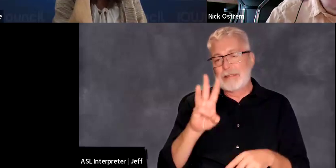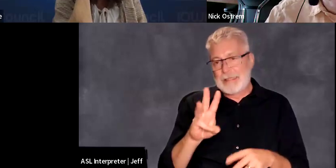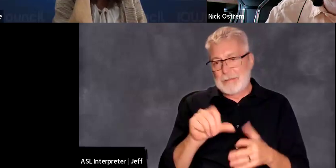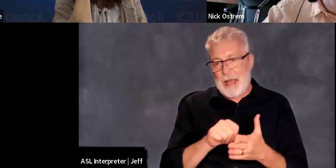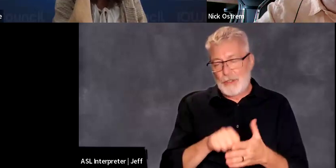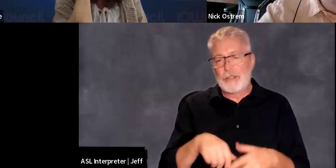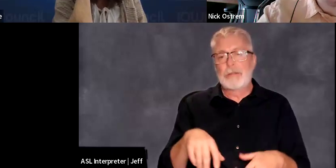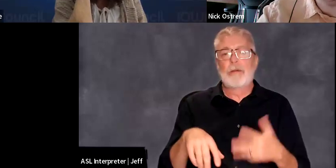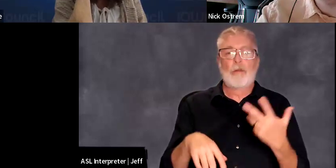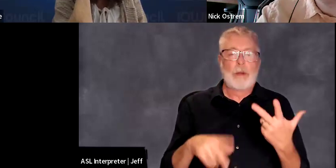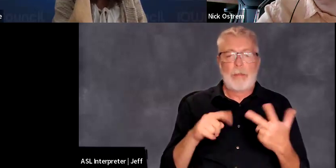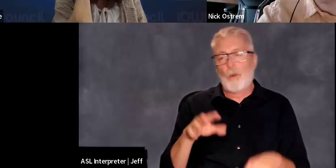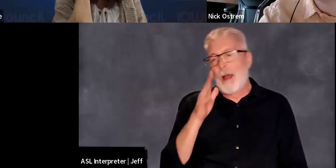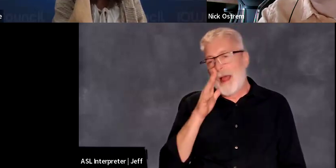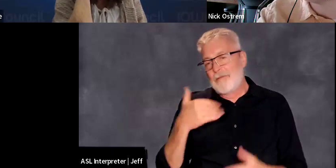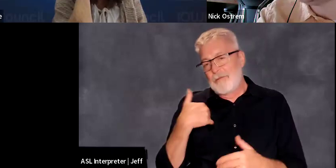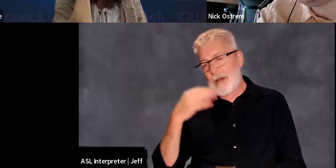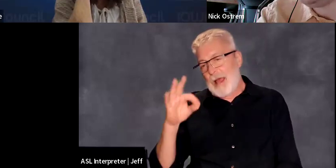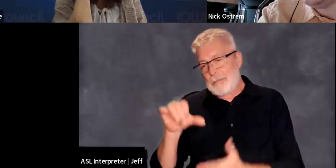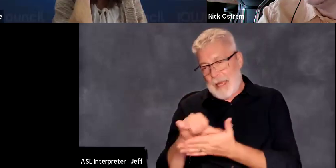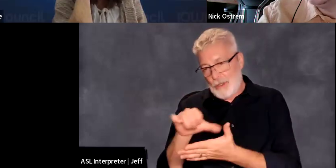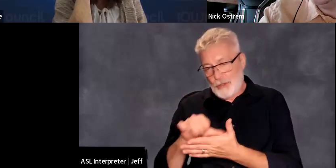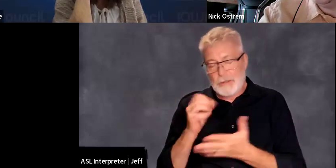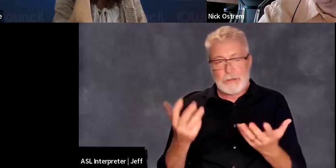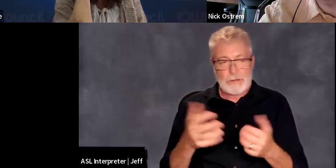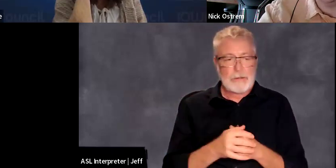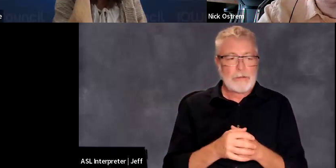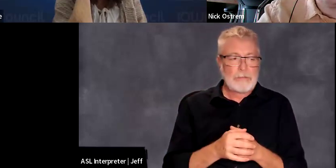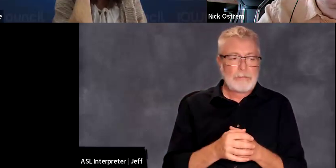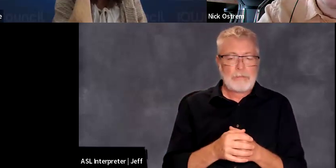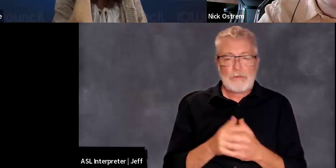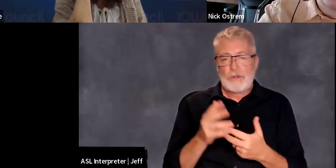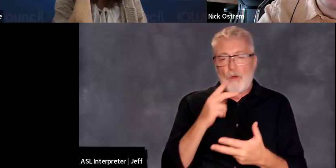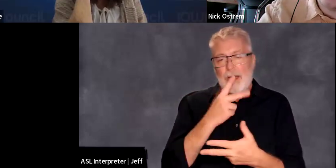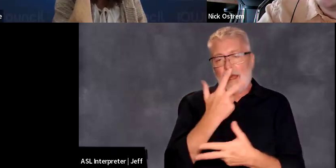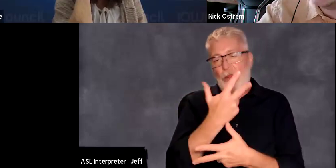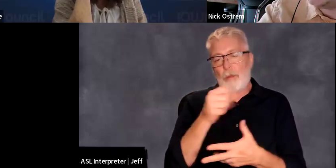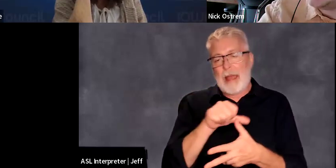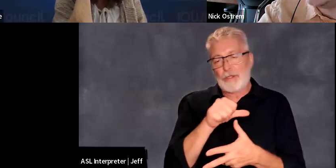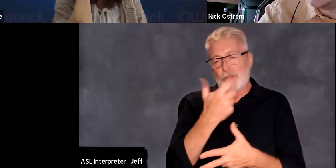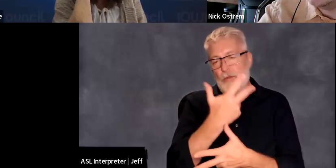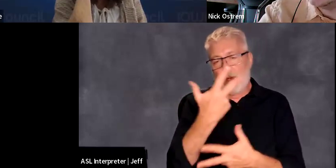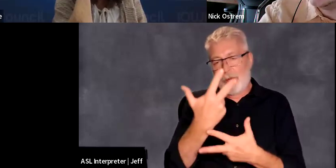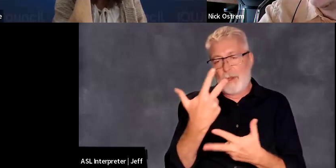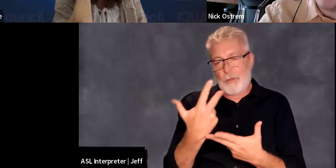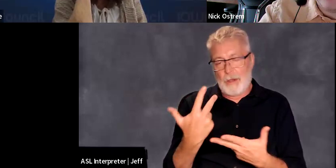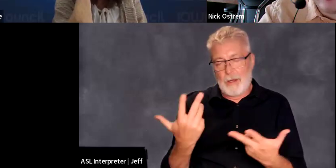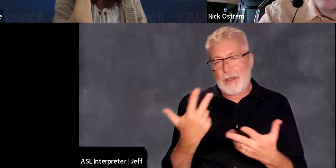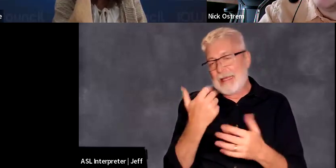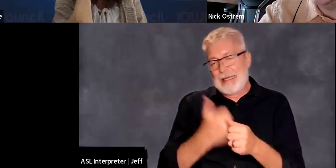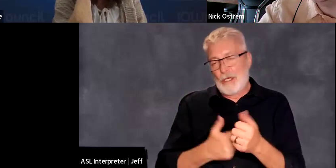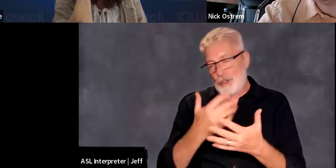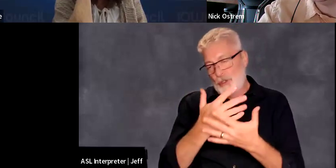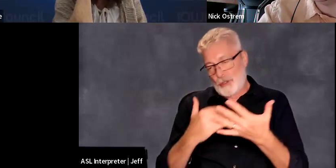3 people, it'll have 9 pages, and so on. And then I will actually go through what those pages are right